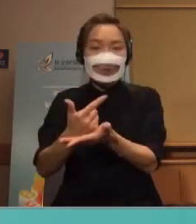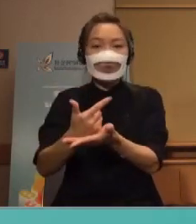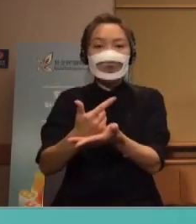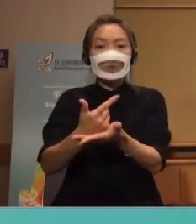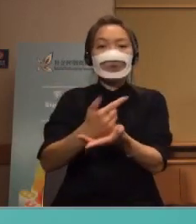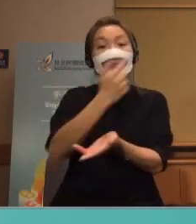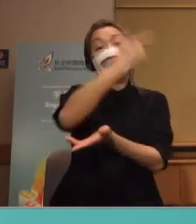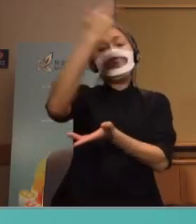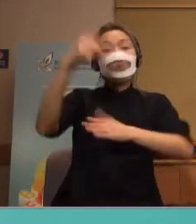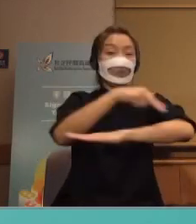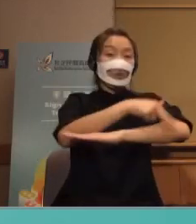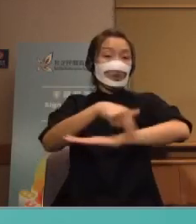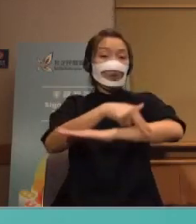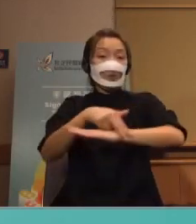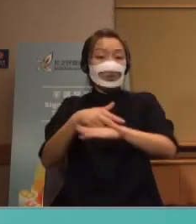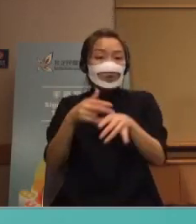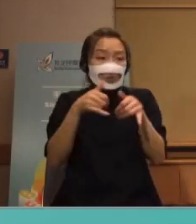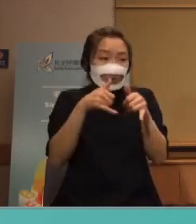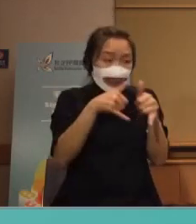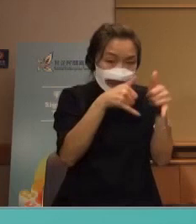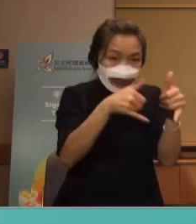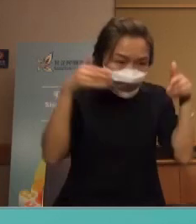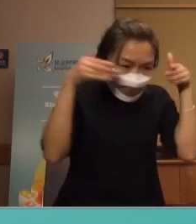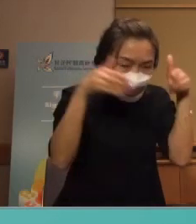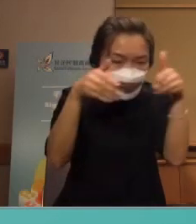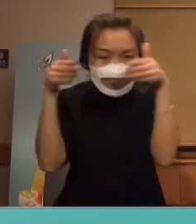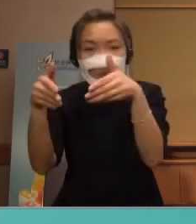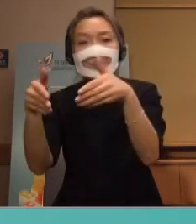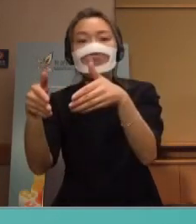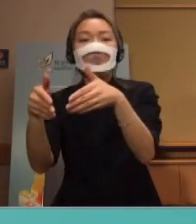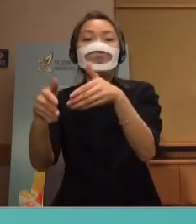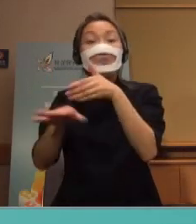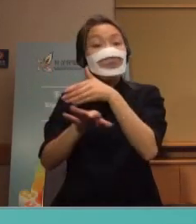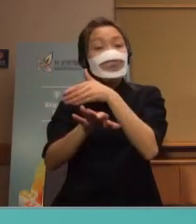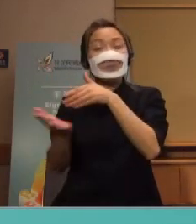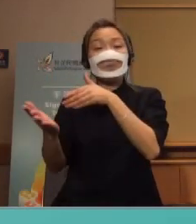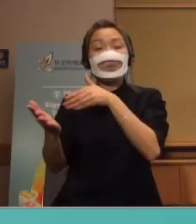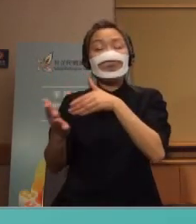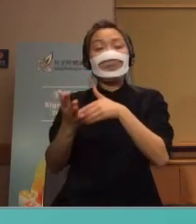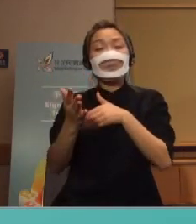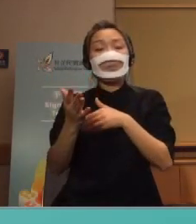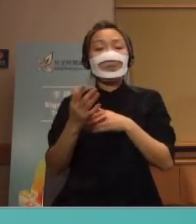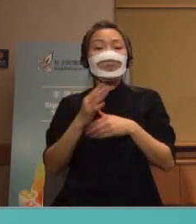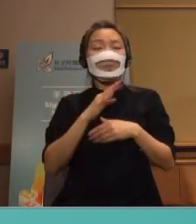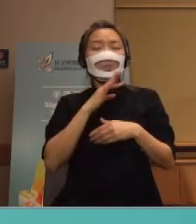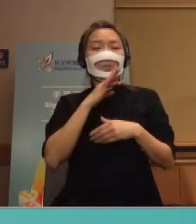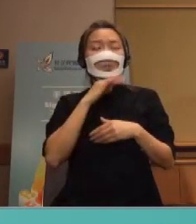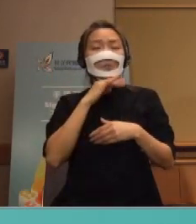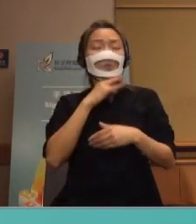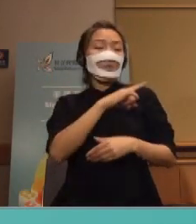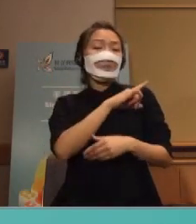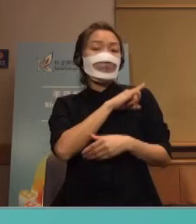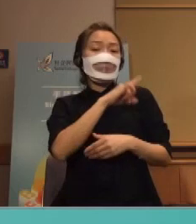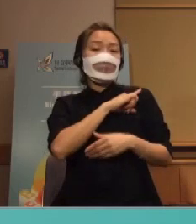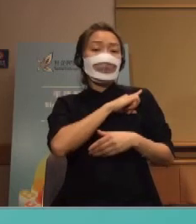market trend is, I will try to do it. But you actually have a very specific community. Did you actually spend